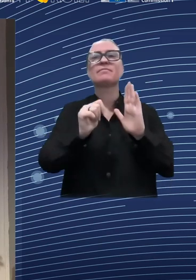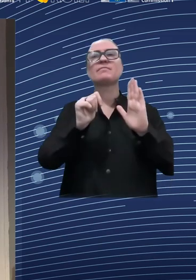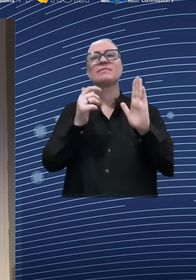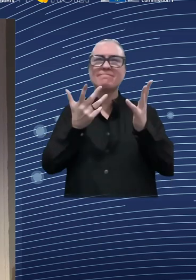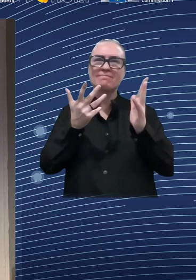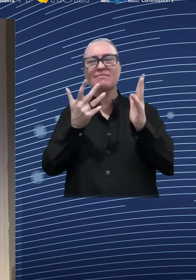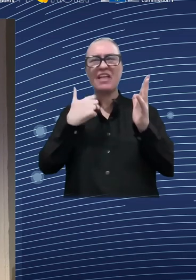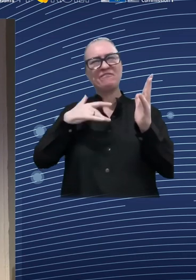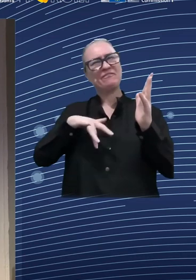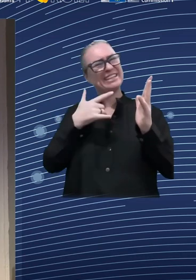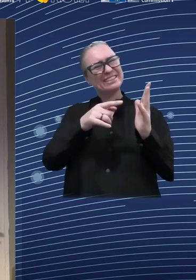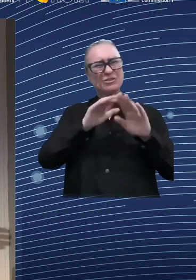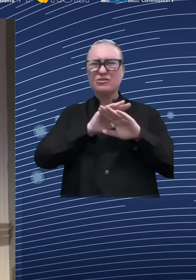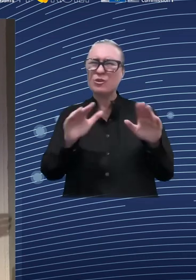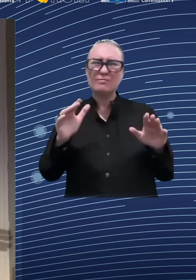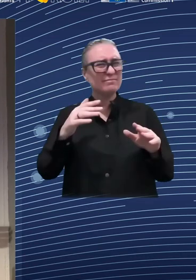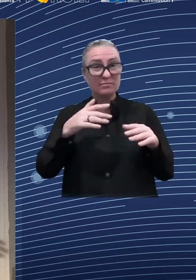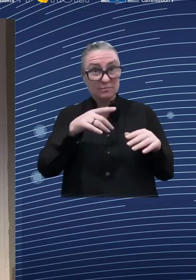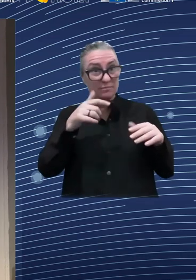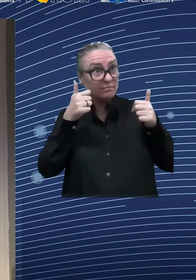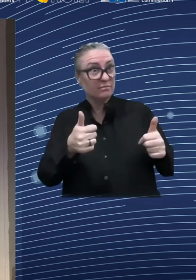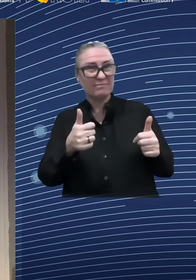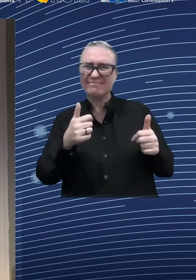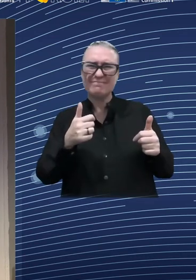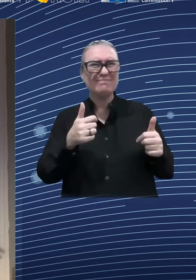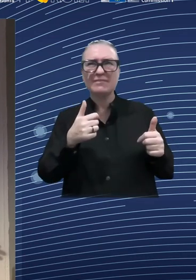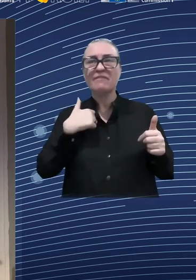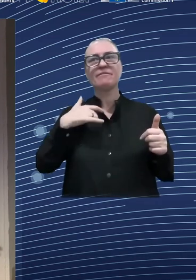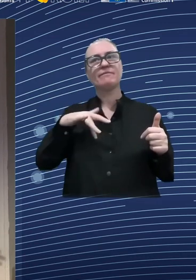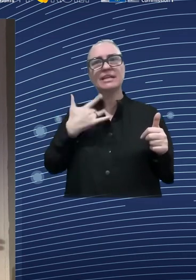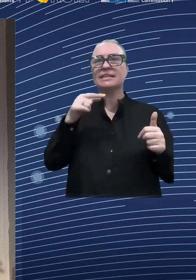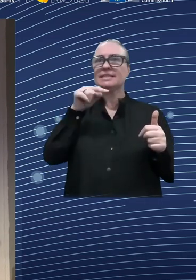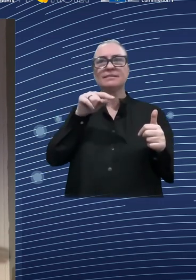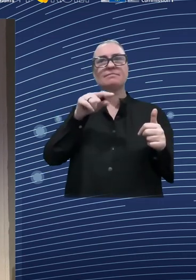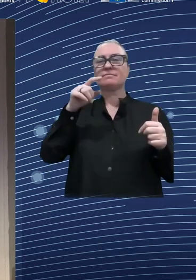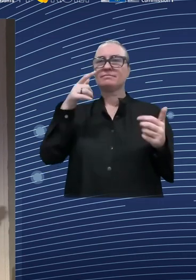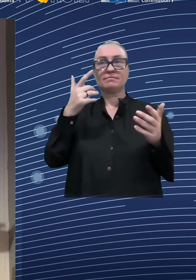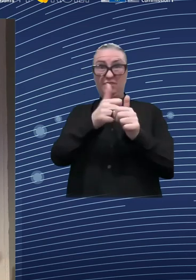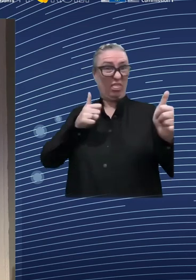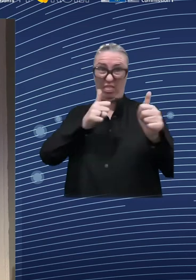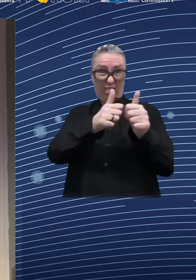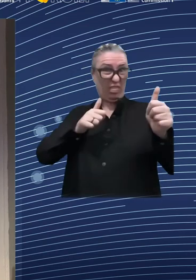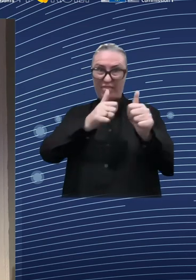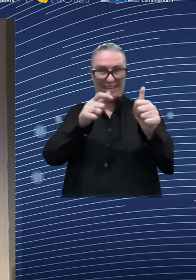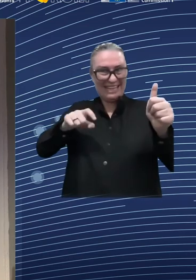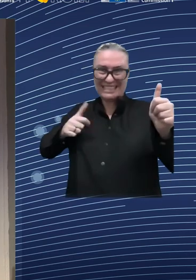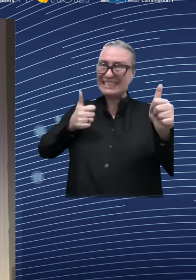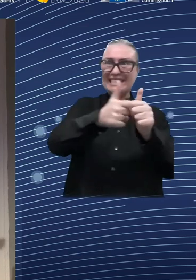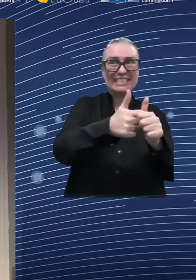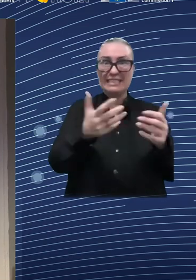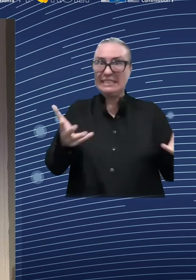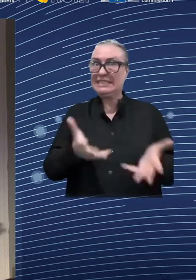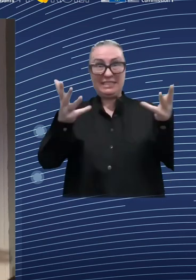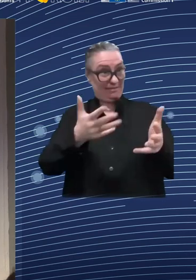but not always do. Sometimes they ask other skills that are not really needed for the work, and sometimes this has led to a kind